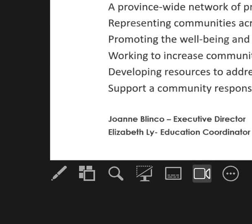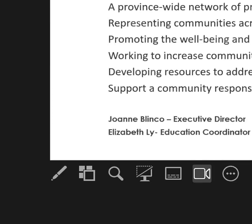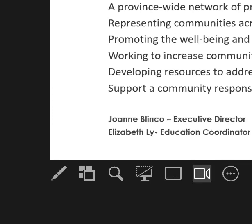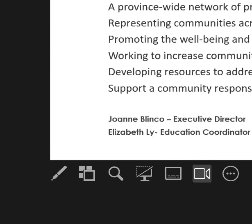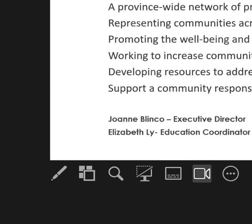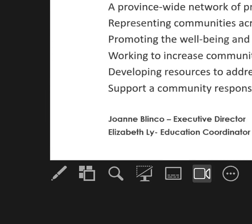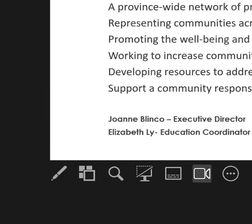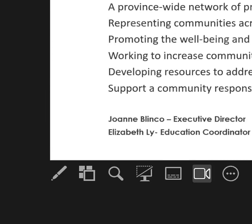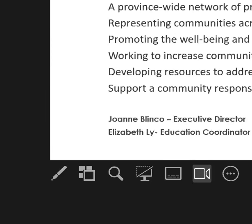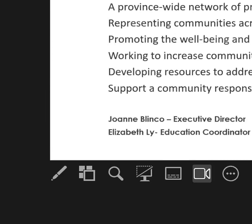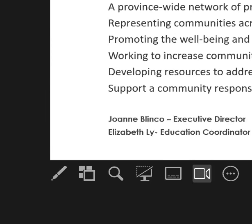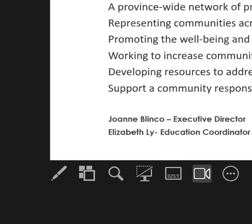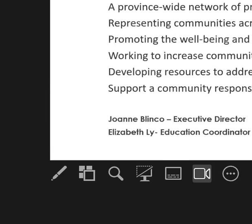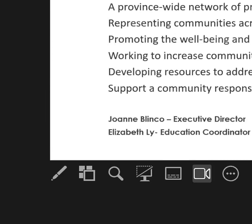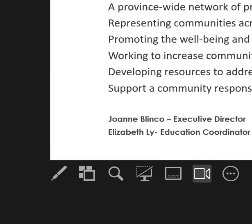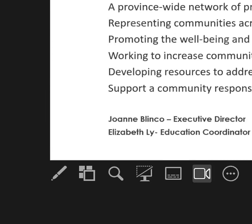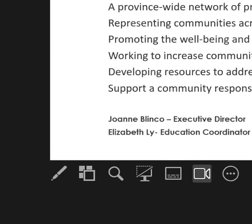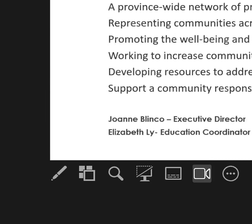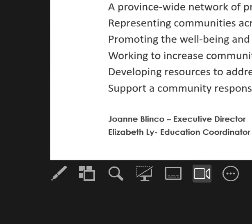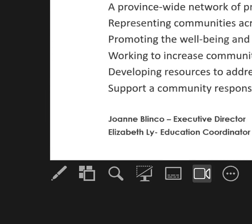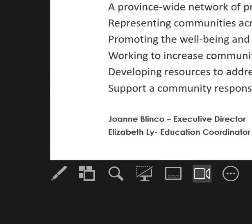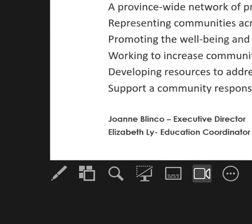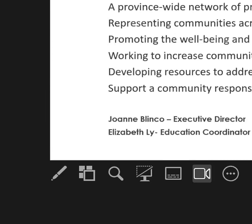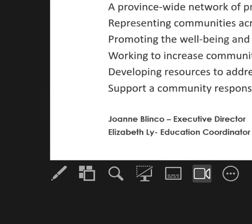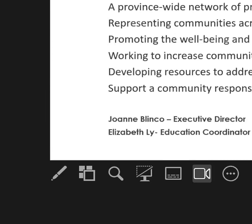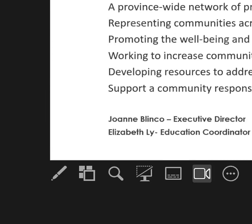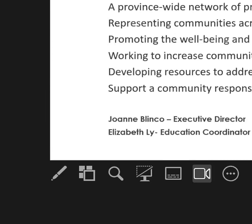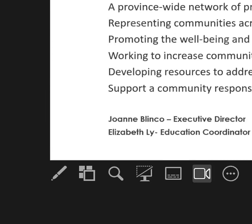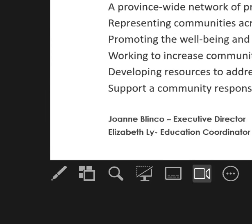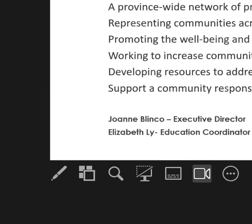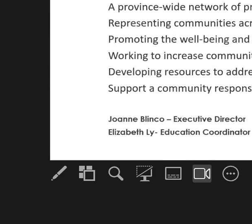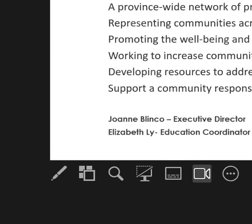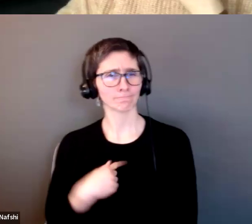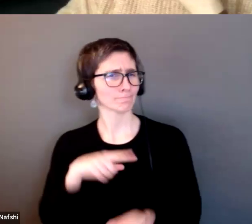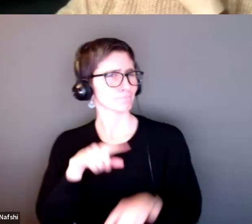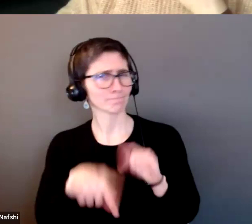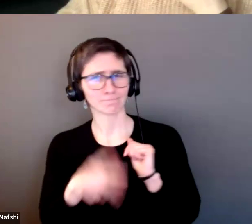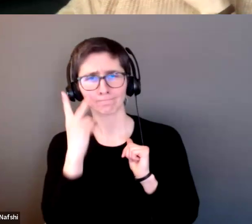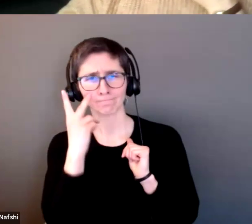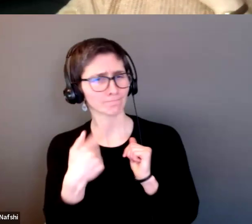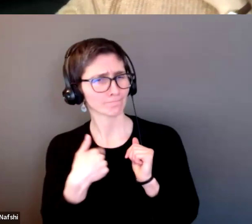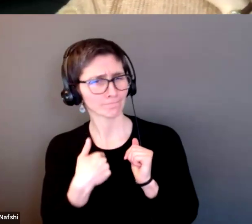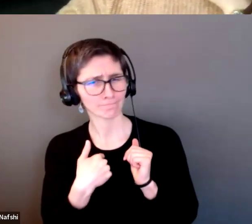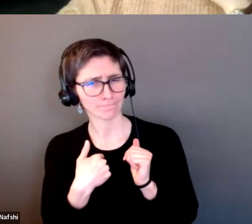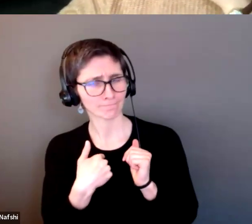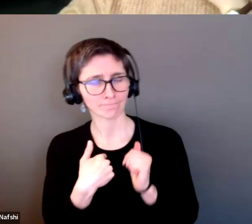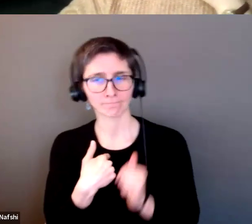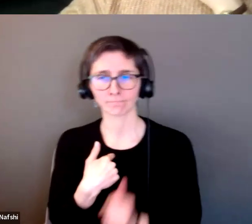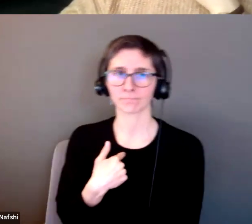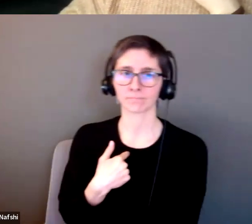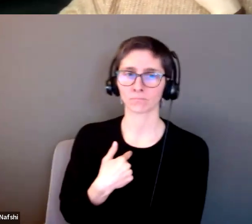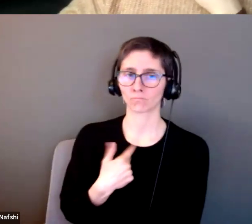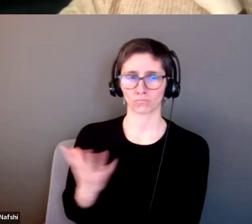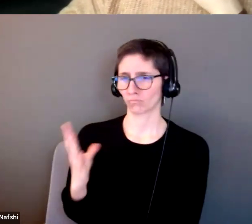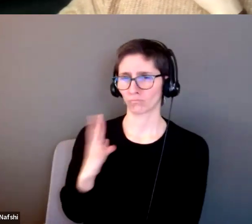Display settings right in the middle there. And so I can't see it on my Oh, That's, okay. you know, oh, I was just gonna say it's fine because we